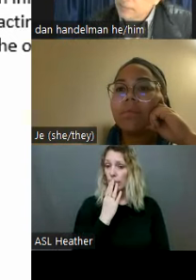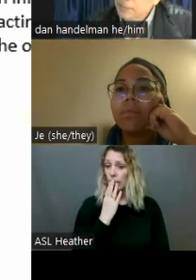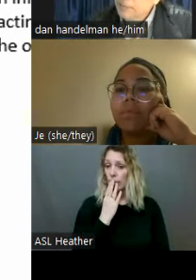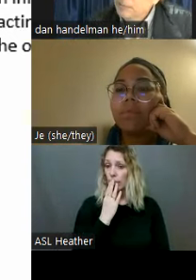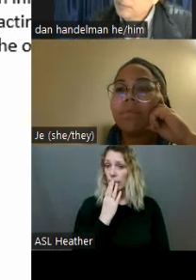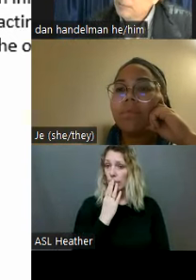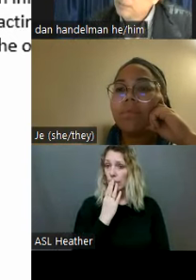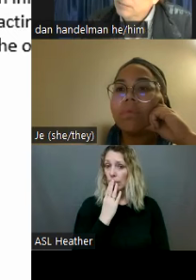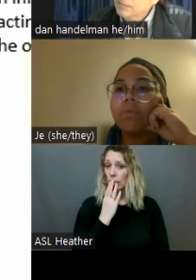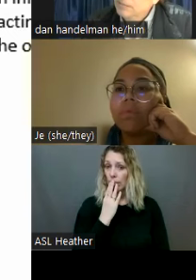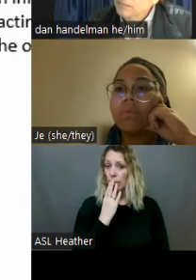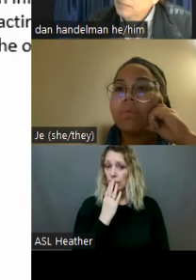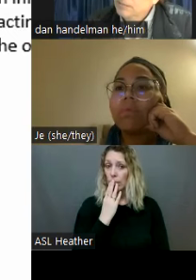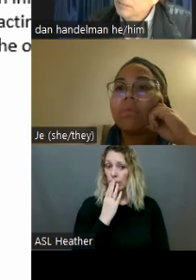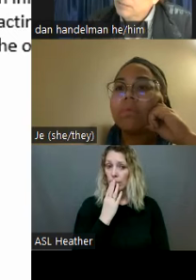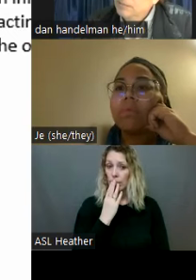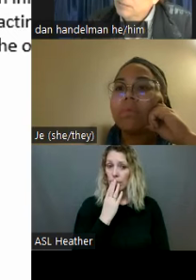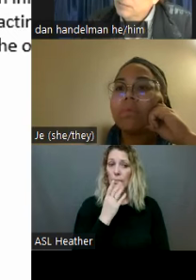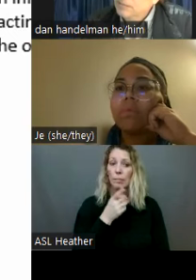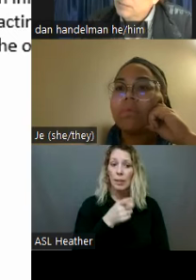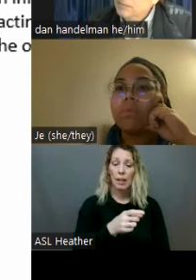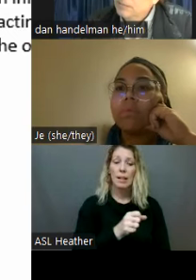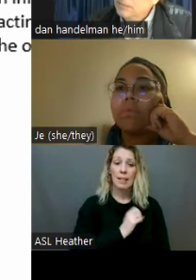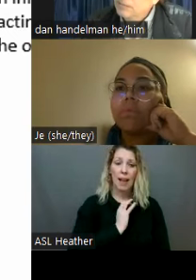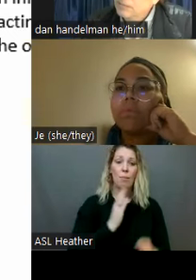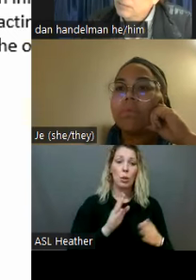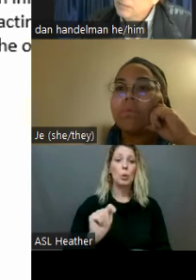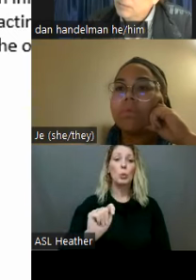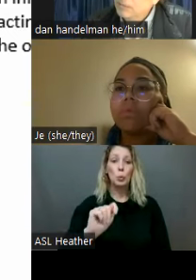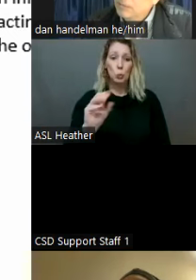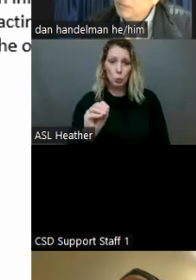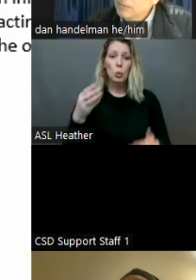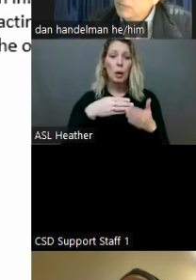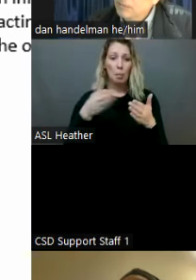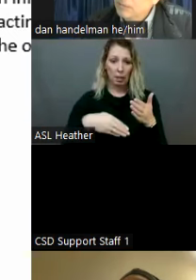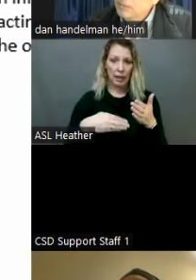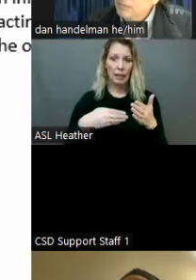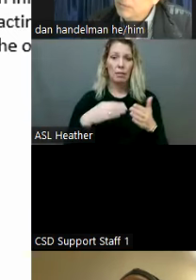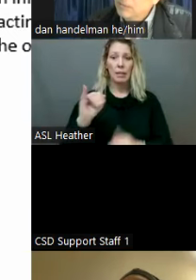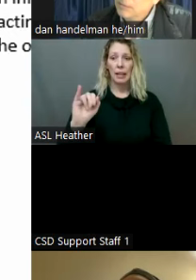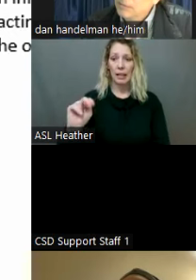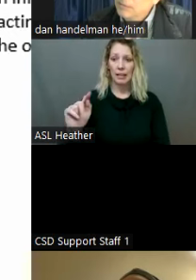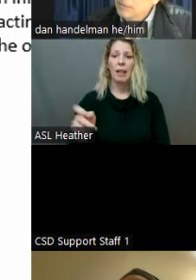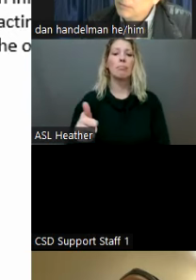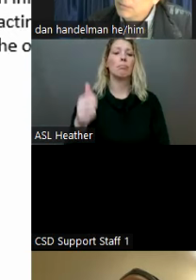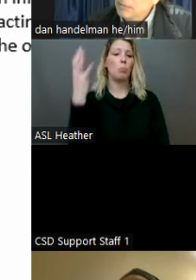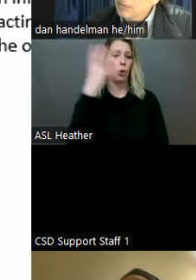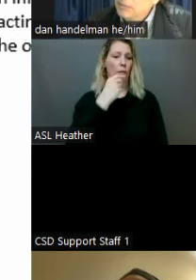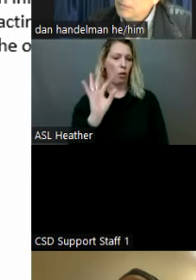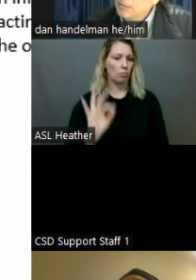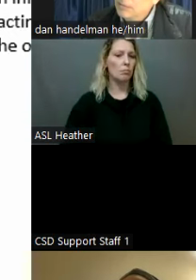May request another staff person to complete the intake. Beautiful.